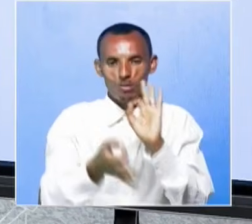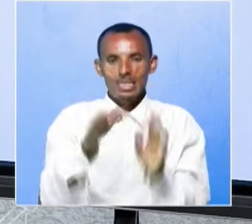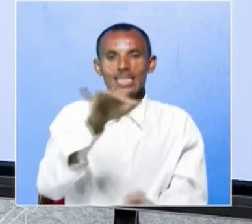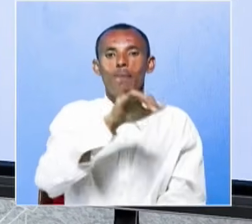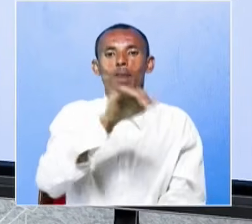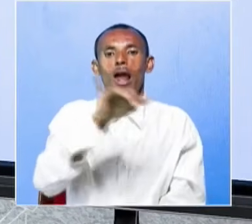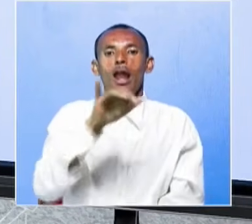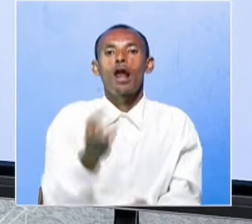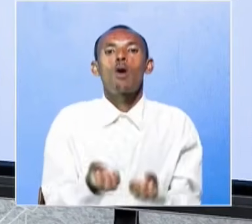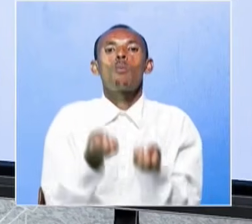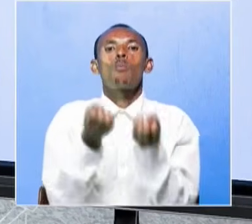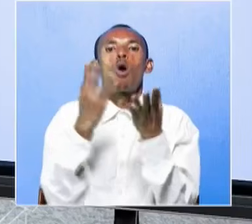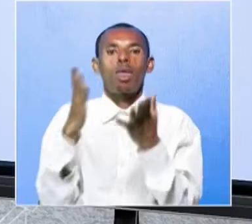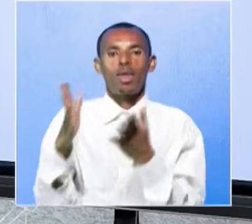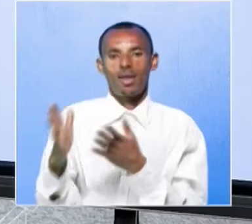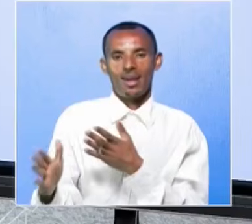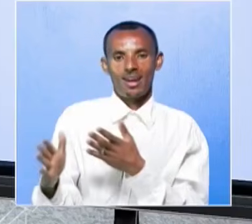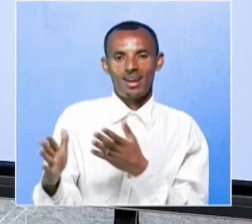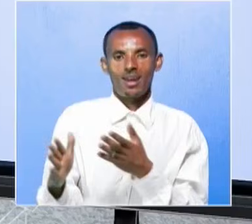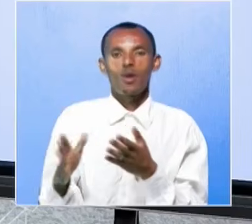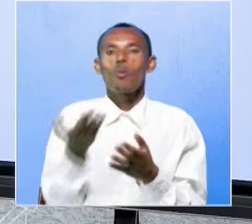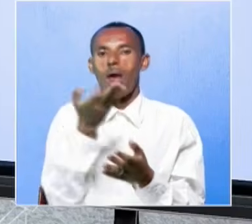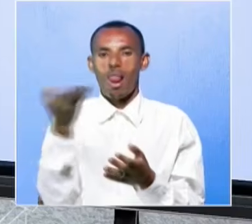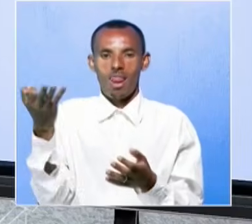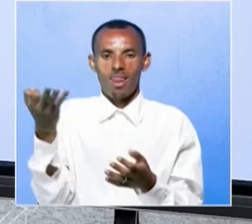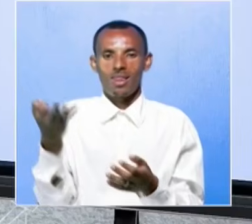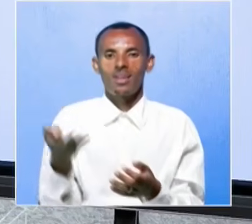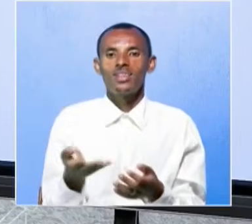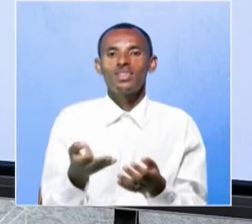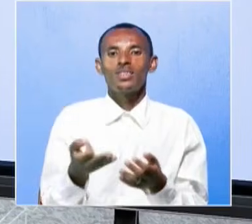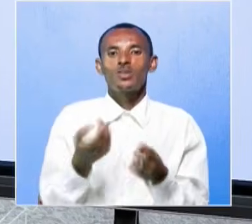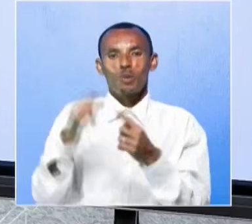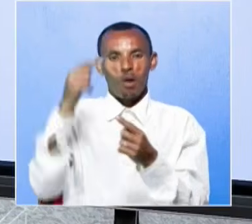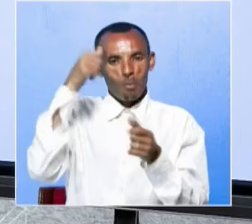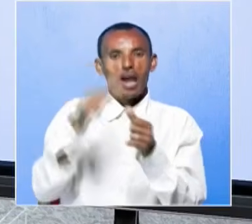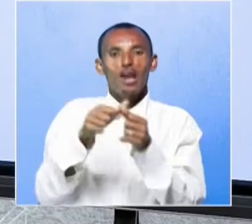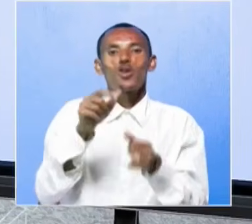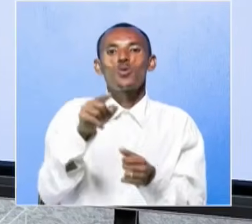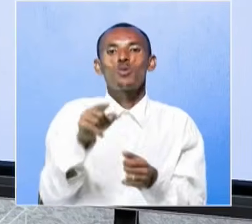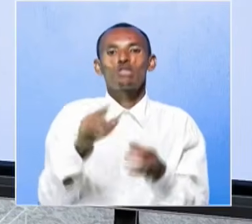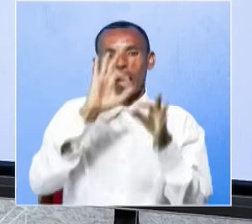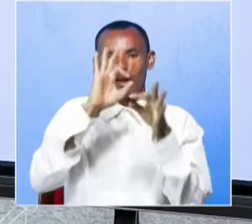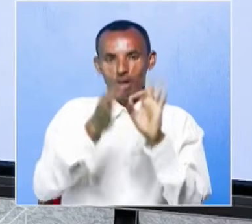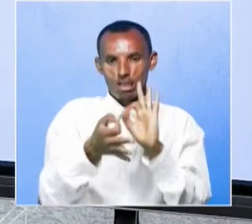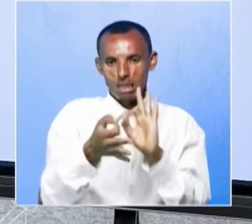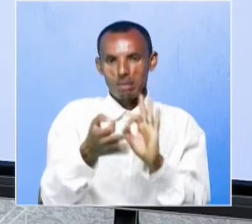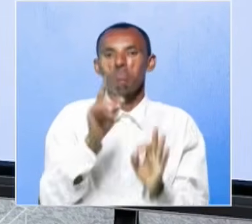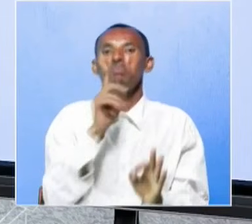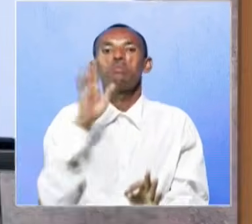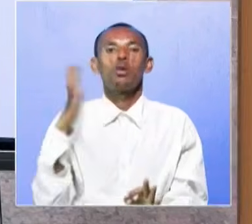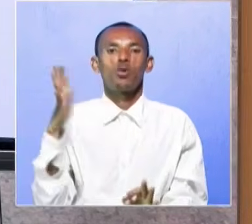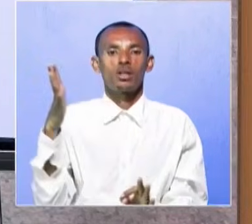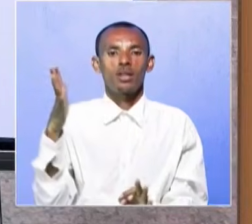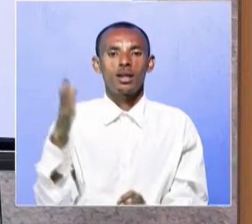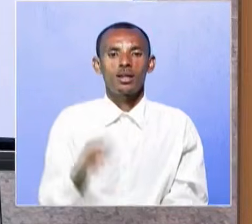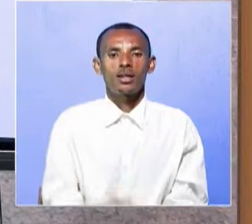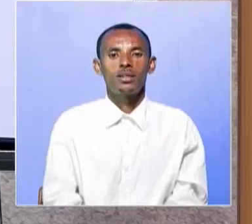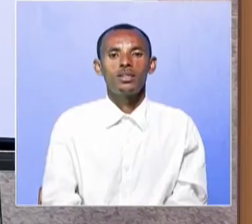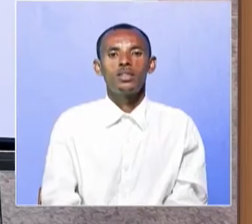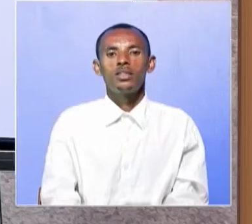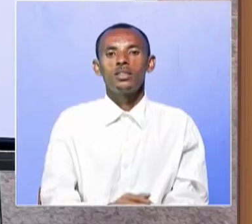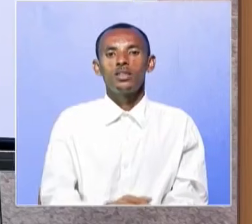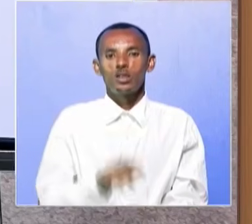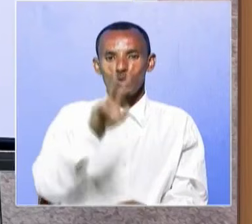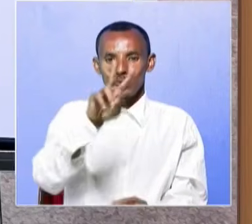similar polygon. Well, to remind you what the definition looks like,